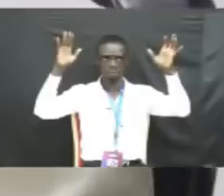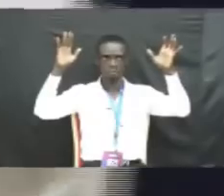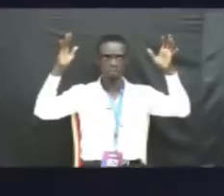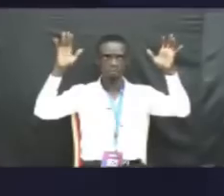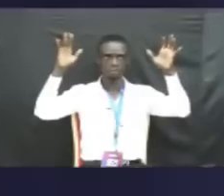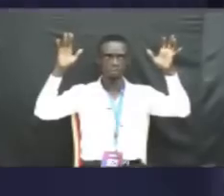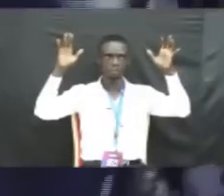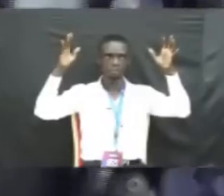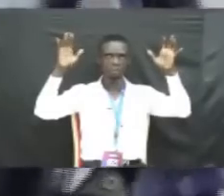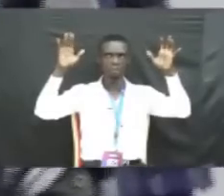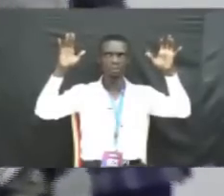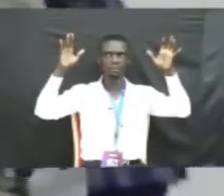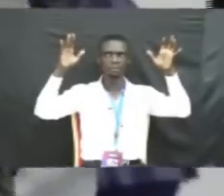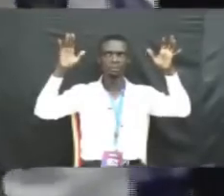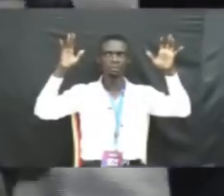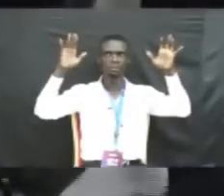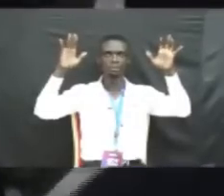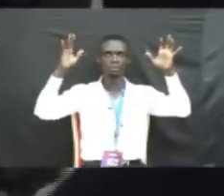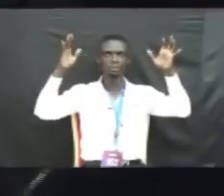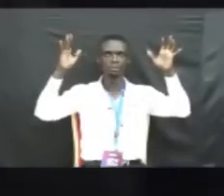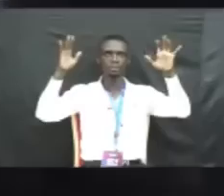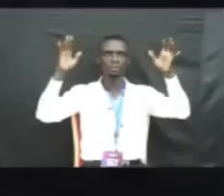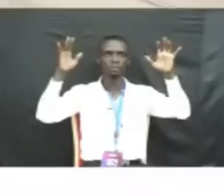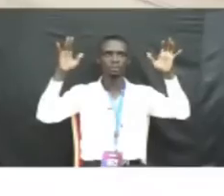Oh, I love you.